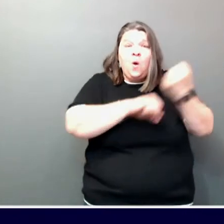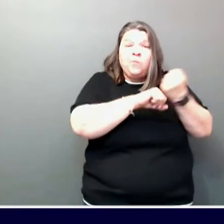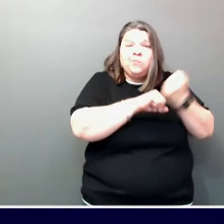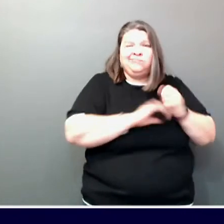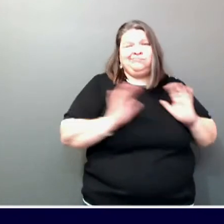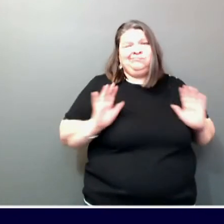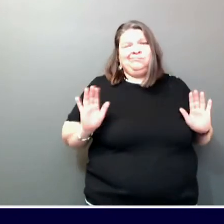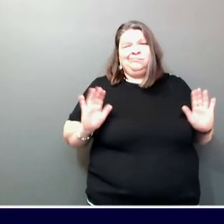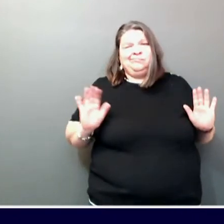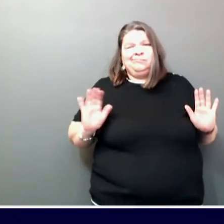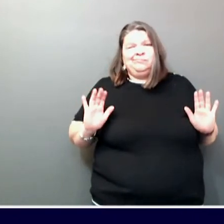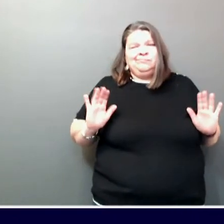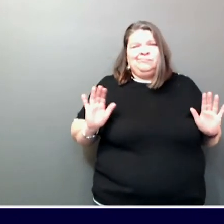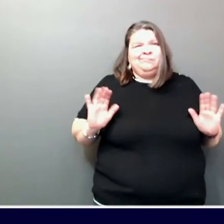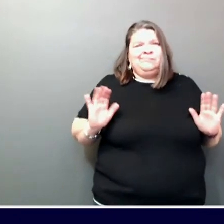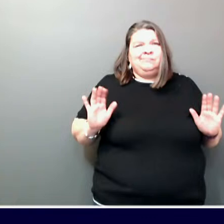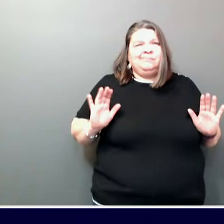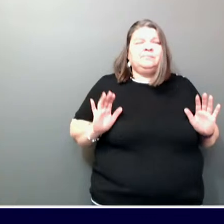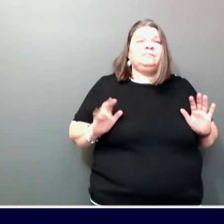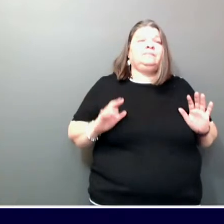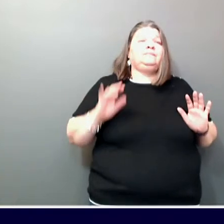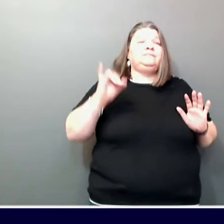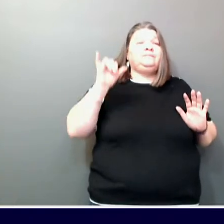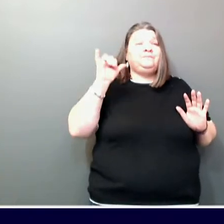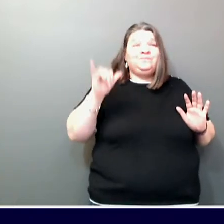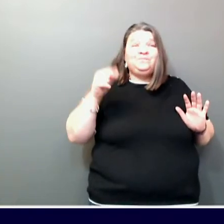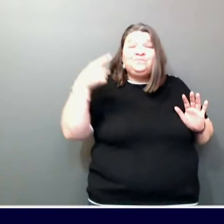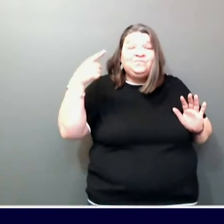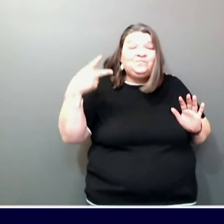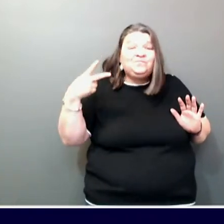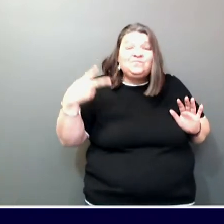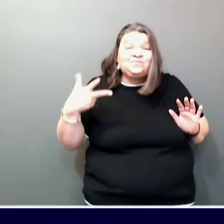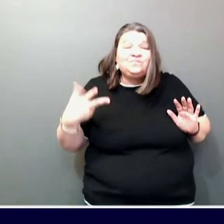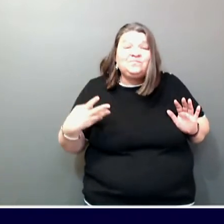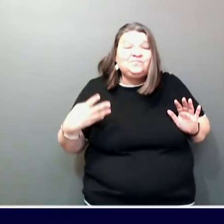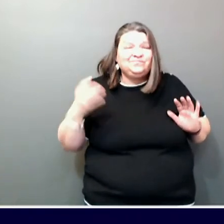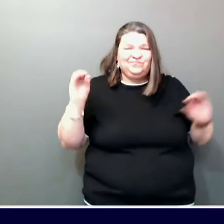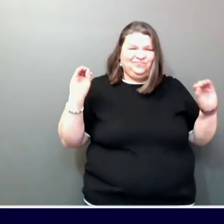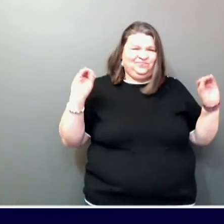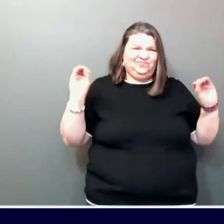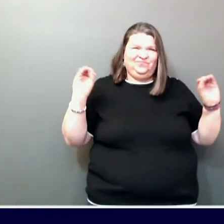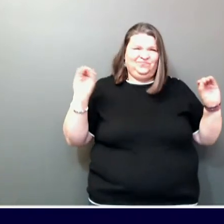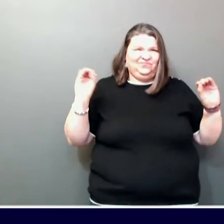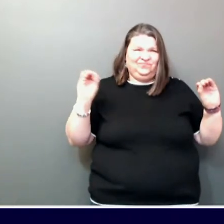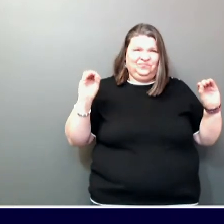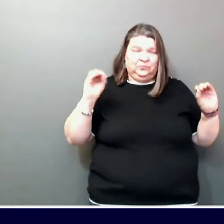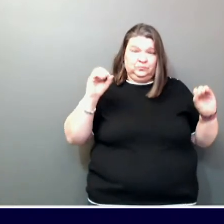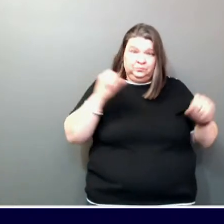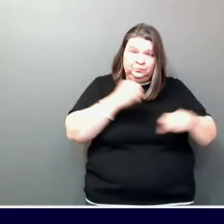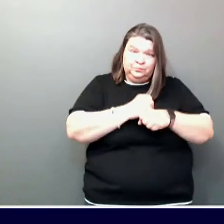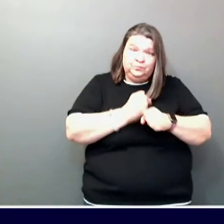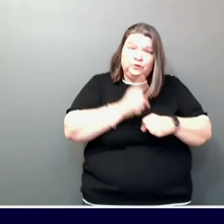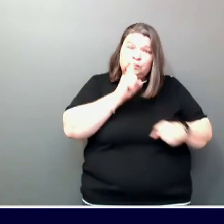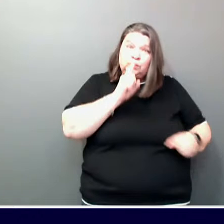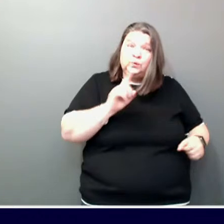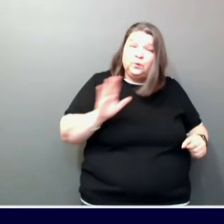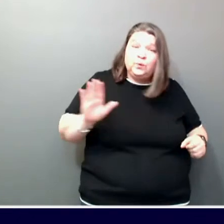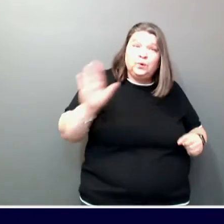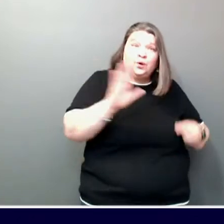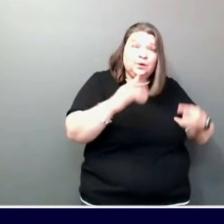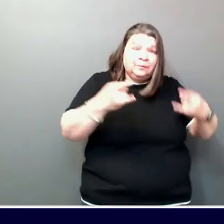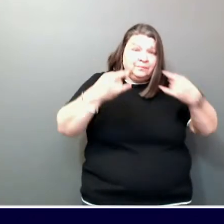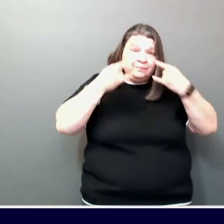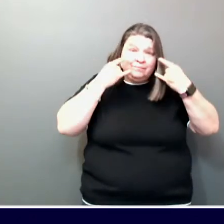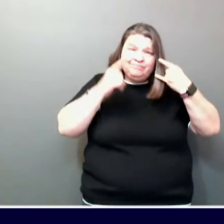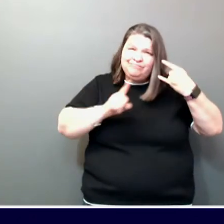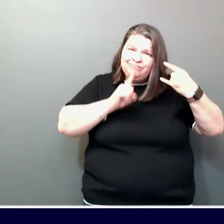is a second best solution. We should all be taking steps to make sure that the products we're using are bona fide, that we're acquiring them through